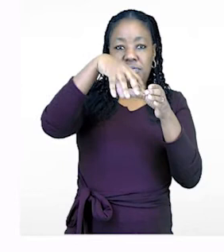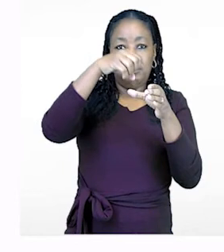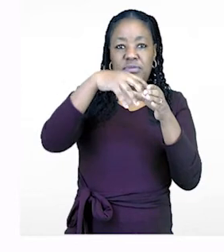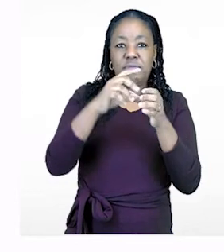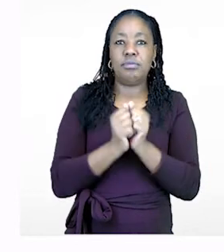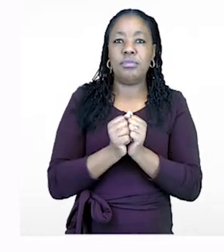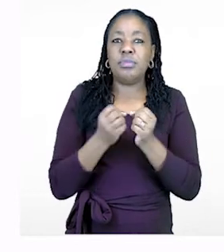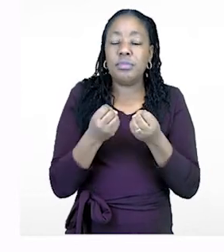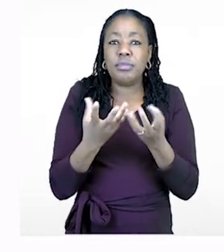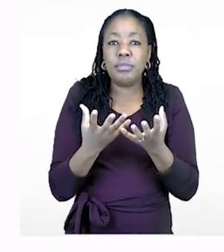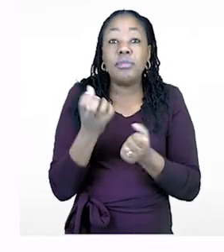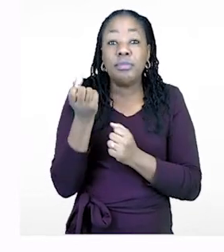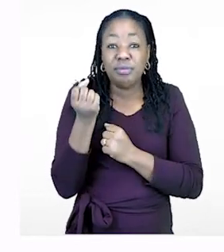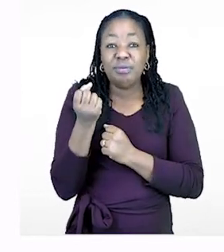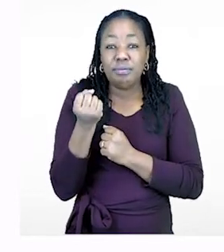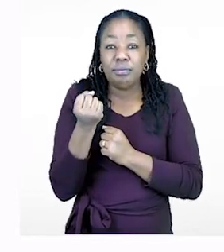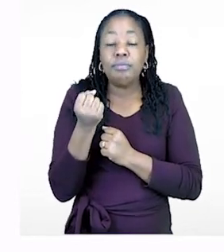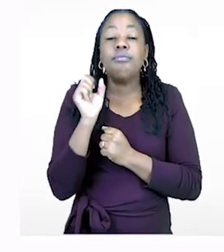Can you see a trash can?